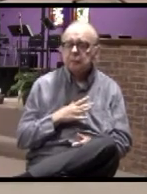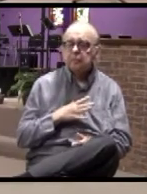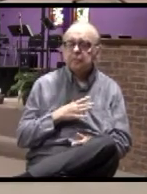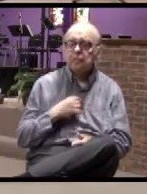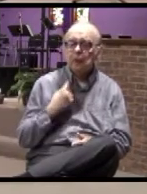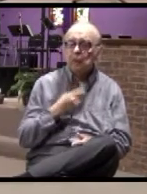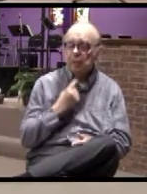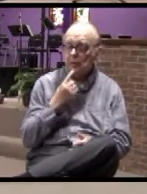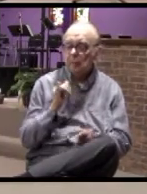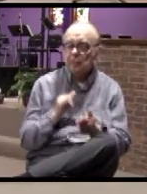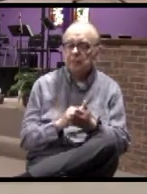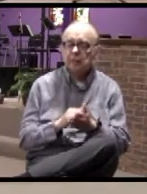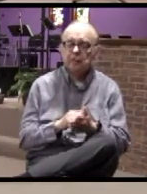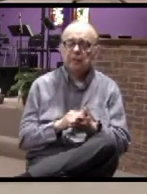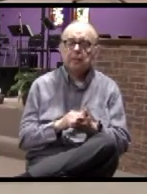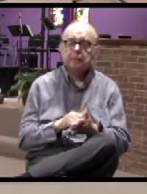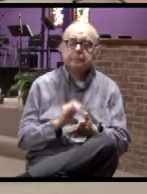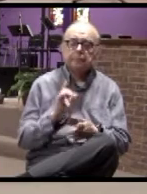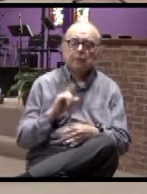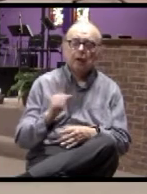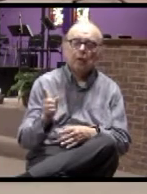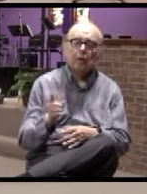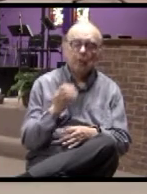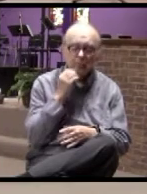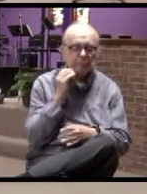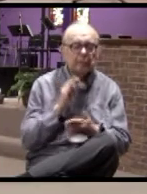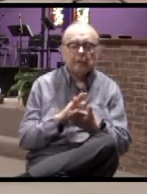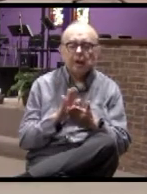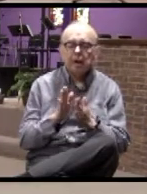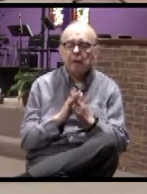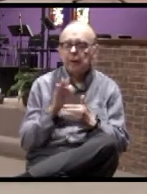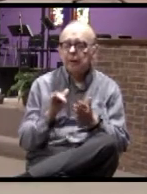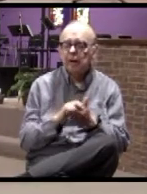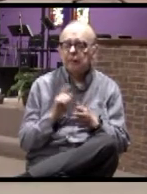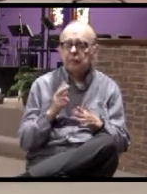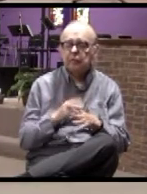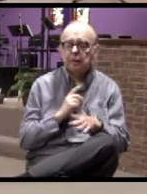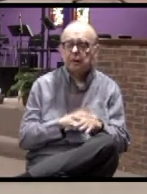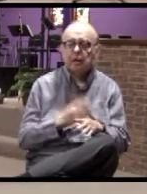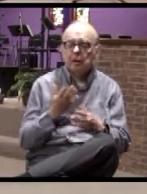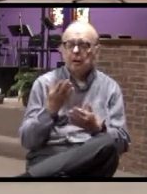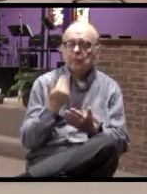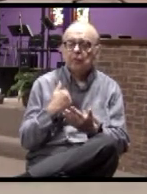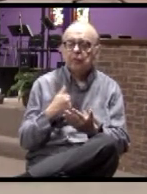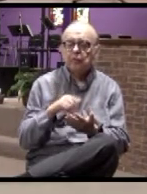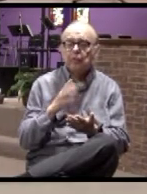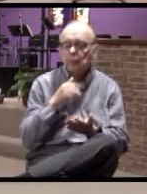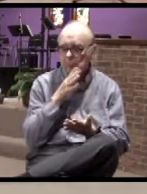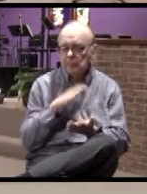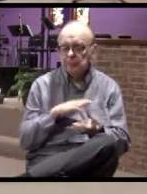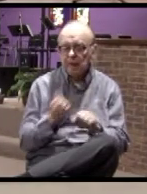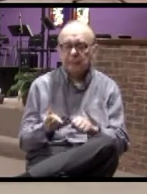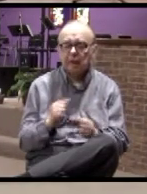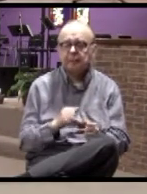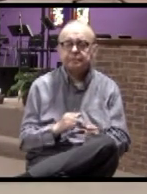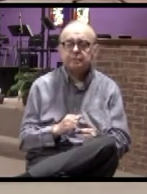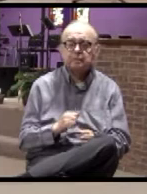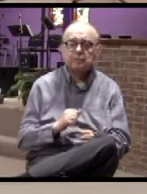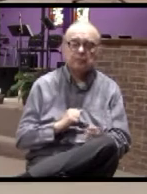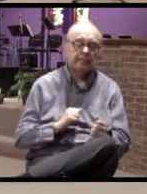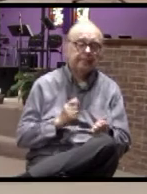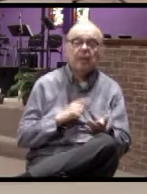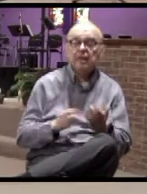her that she needed to go home and pray about it for a while before she was baptized. So the following